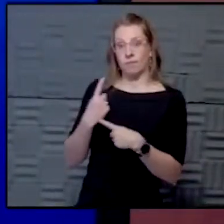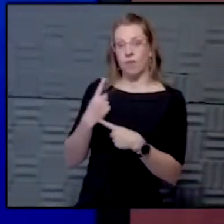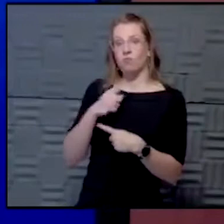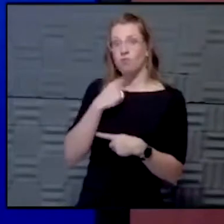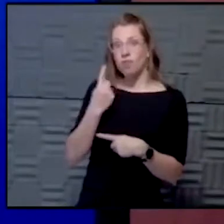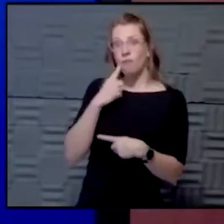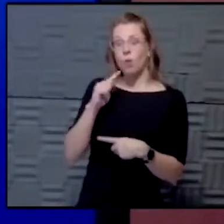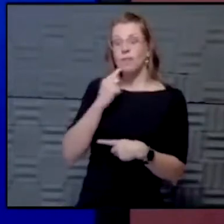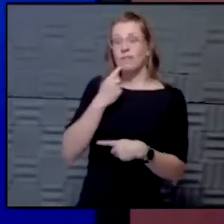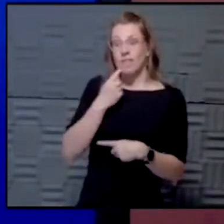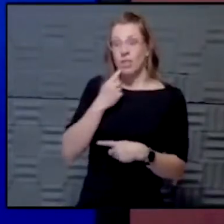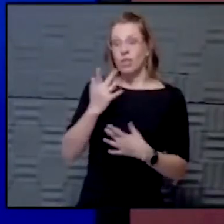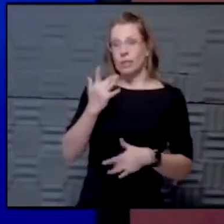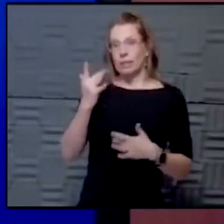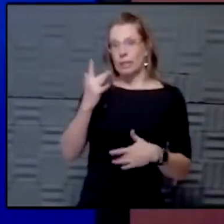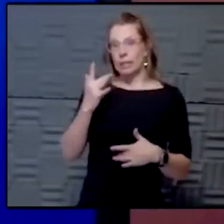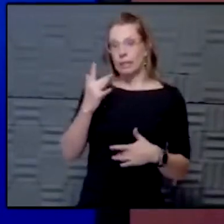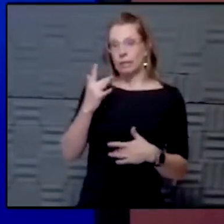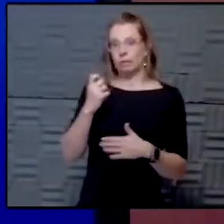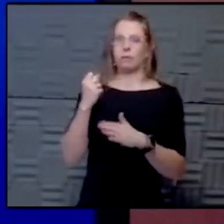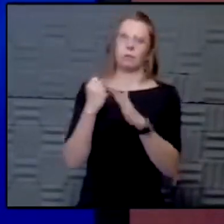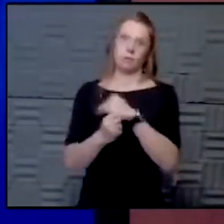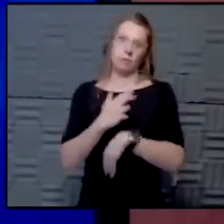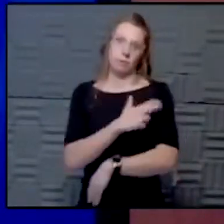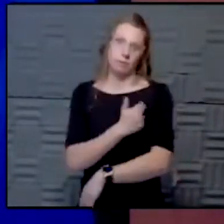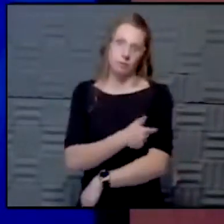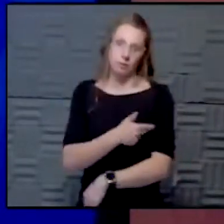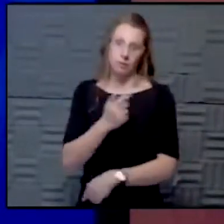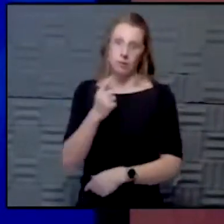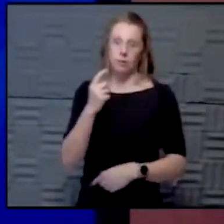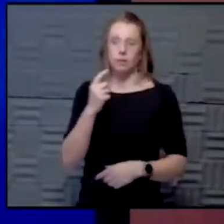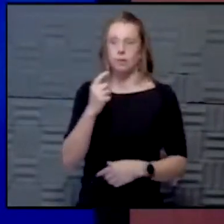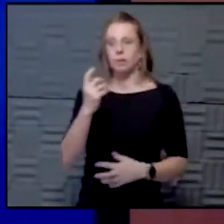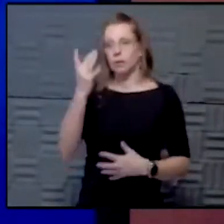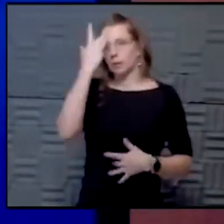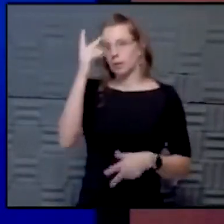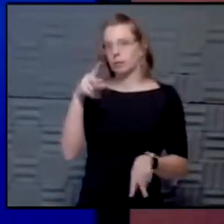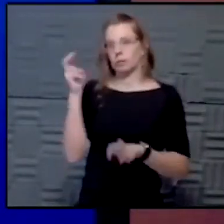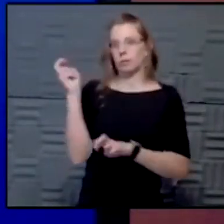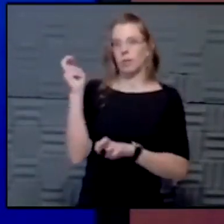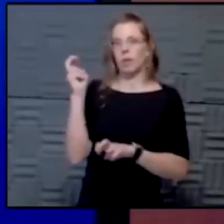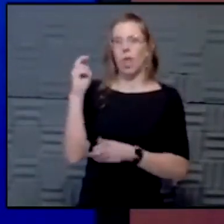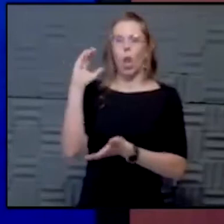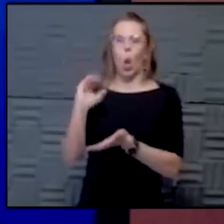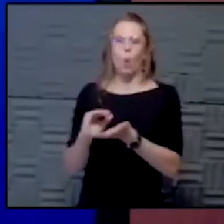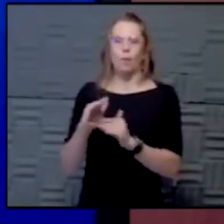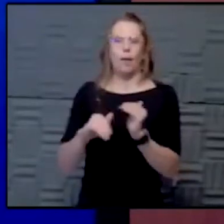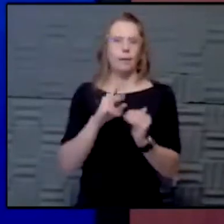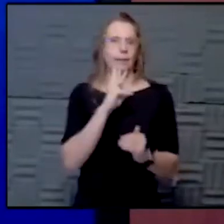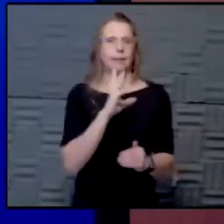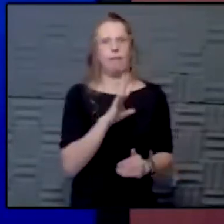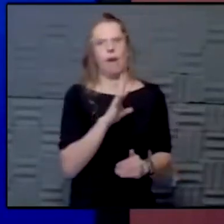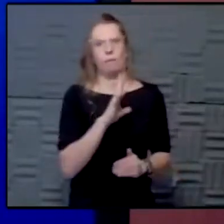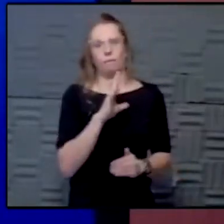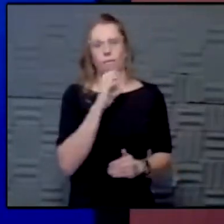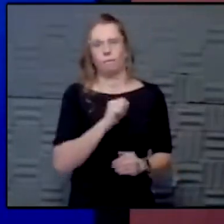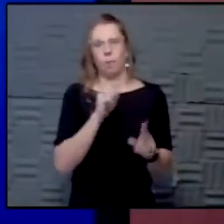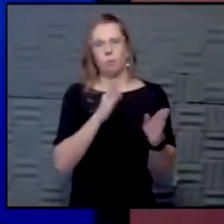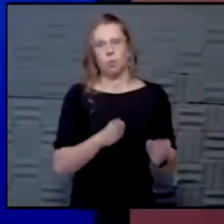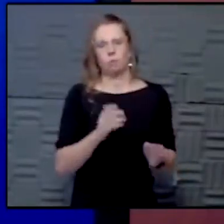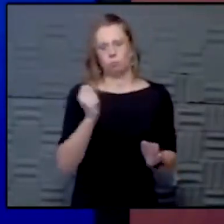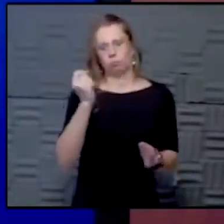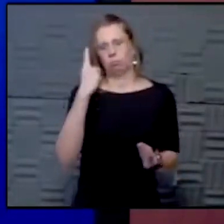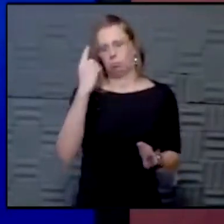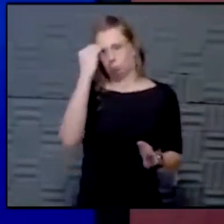of severe disease needing to be hospitalized, for example, in that population is much, much lower than, say, that of a 65-year-old, and we're well aware of that.